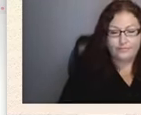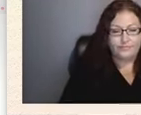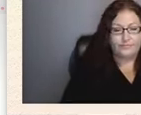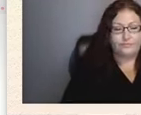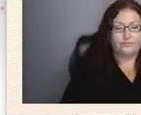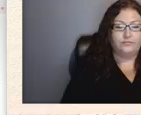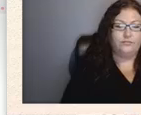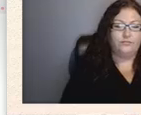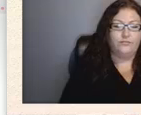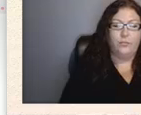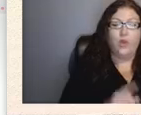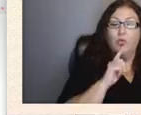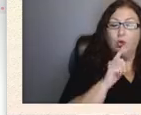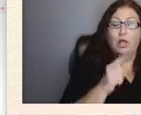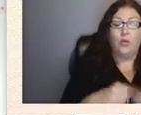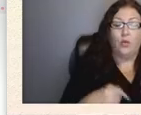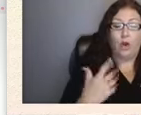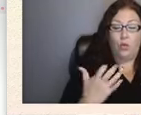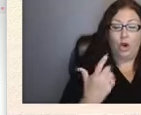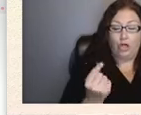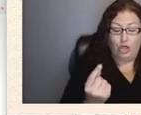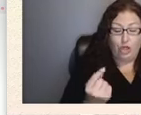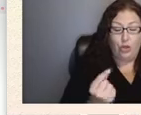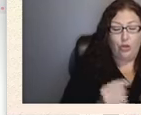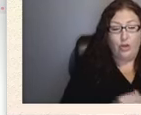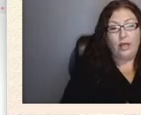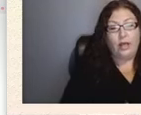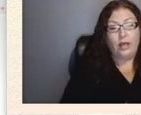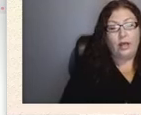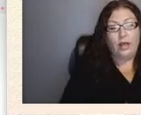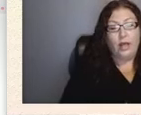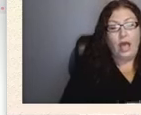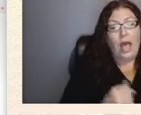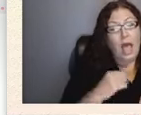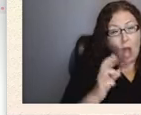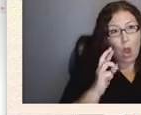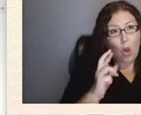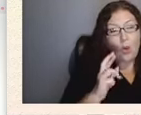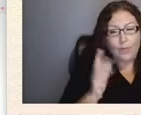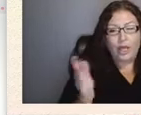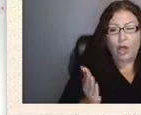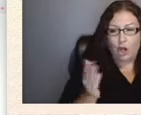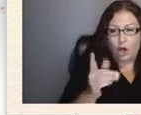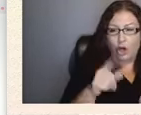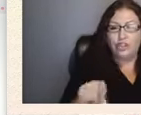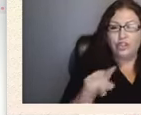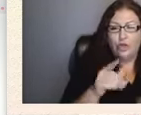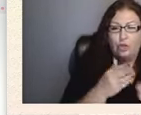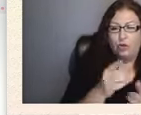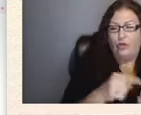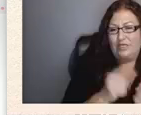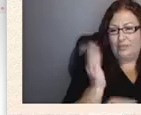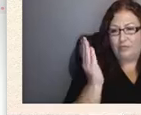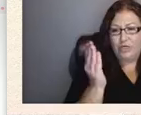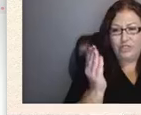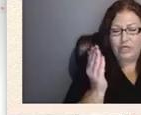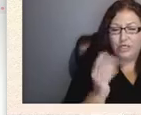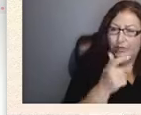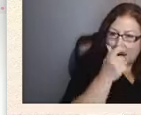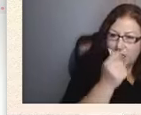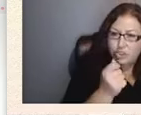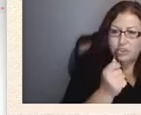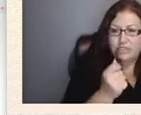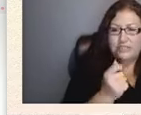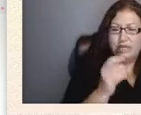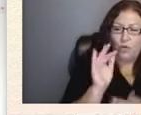really what I want to do is to, I hope, encourage you through this presentation to be interested in reaching out